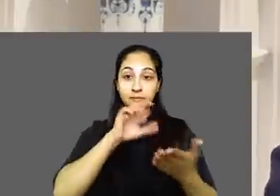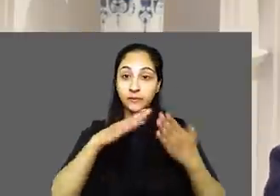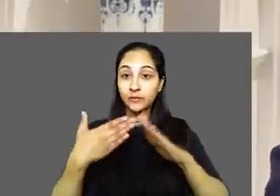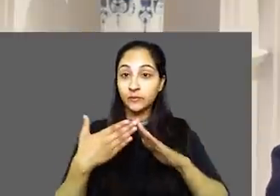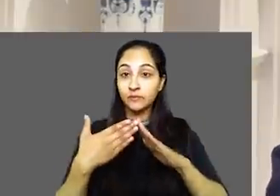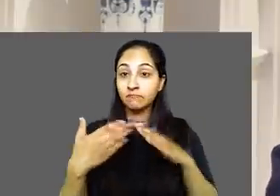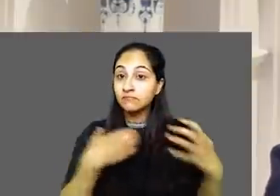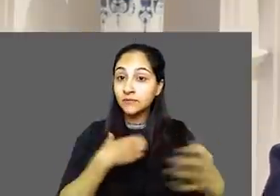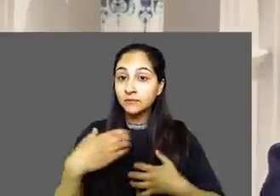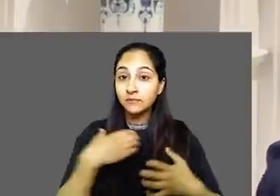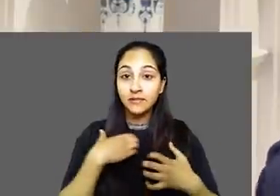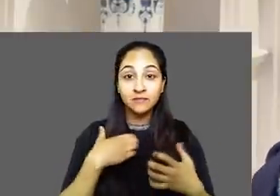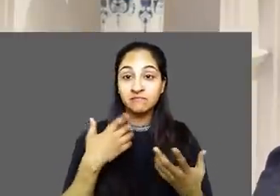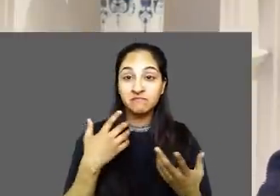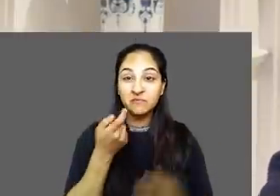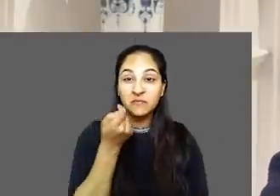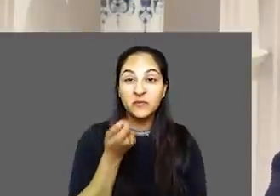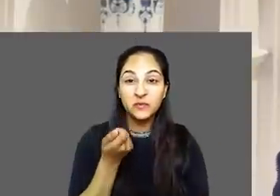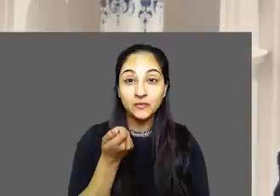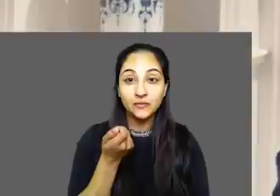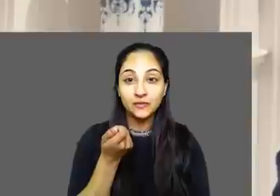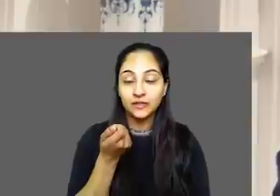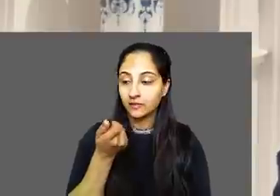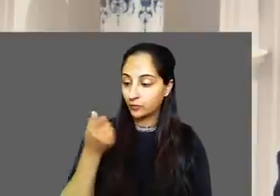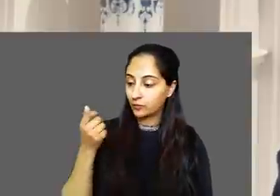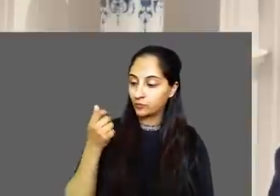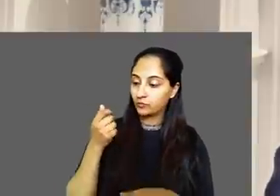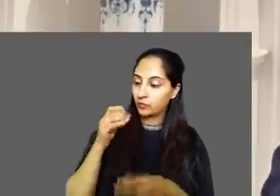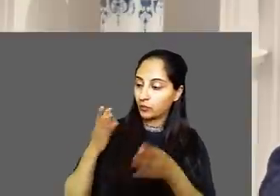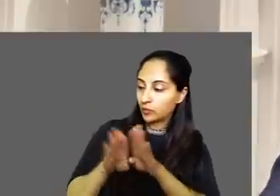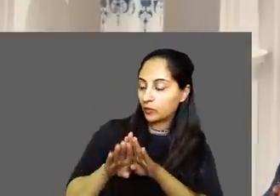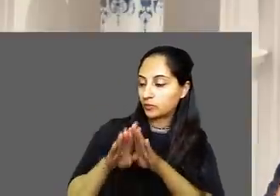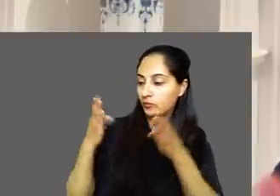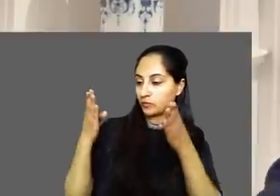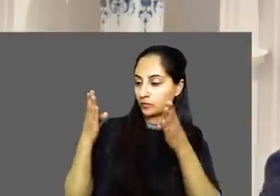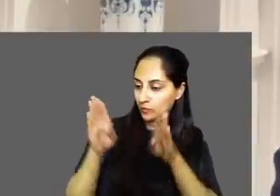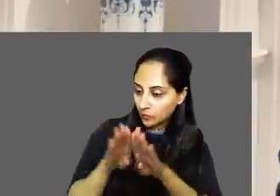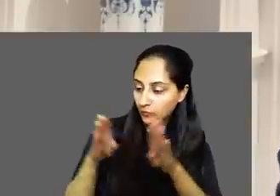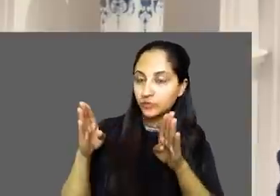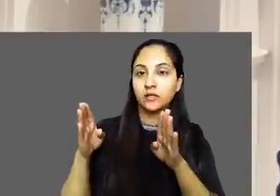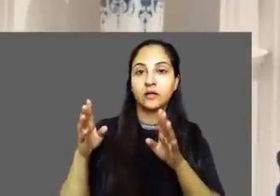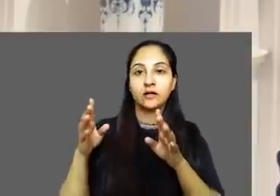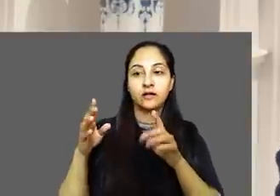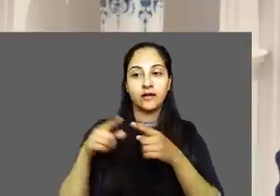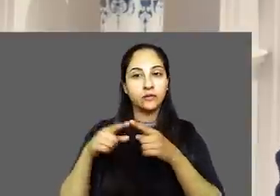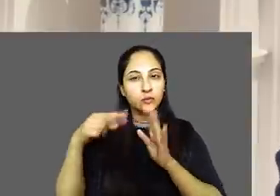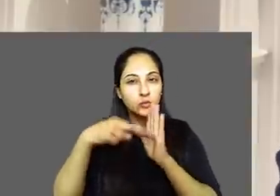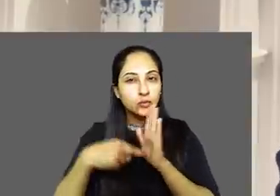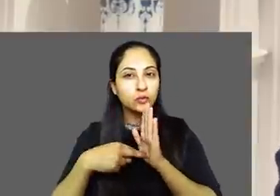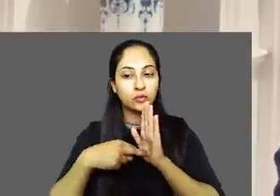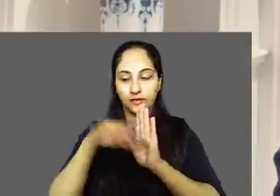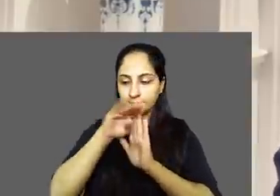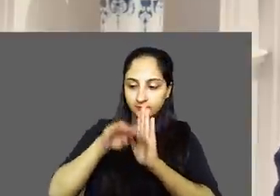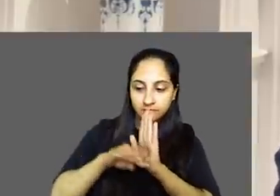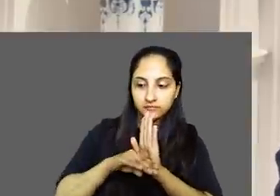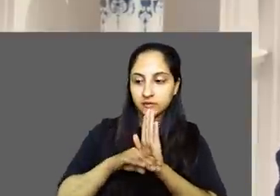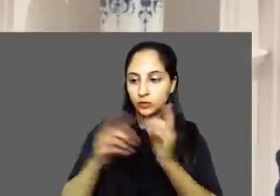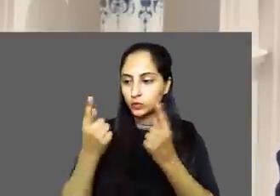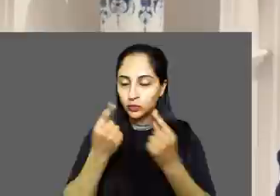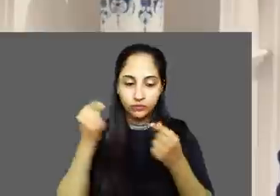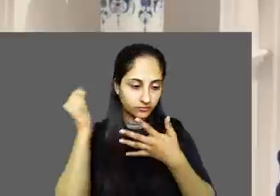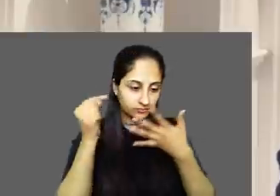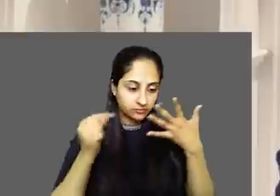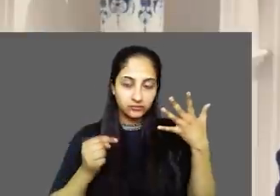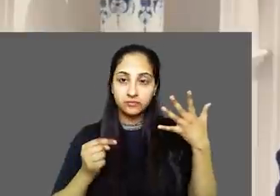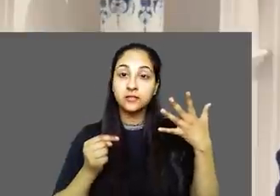process and, you know, their experience when they return to Jamaat Khanas and the closures again. Jamaat has shown a lot of gratitude,